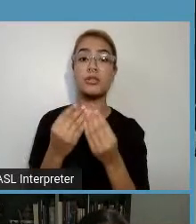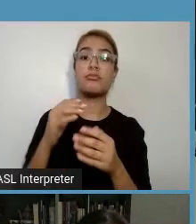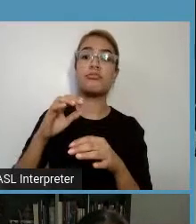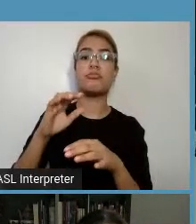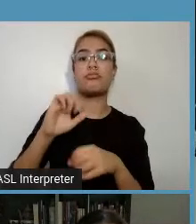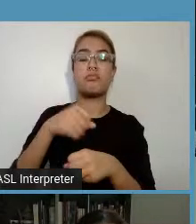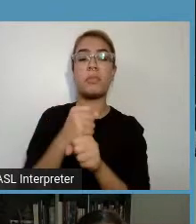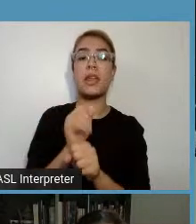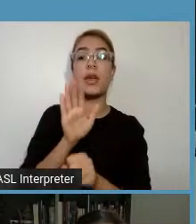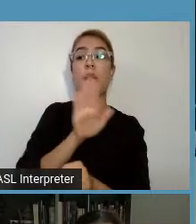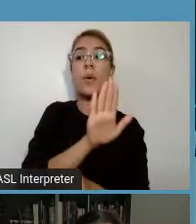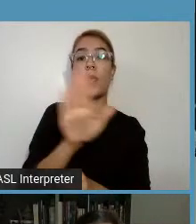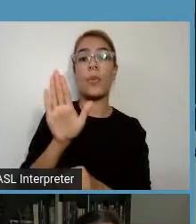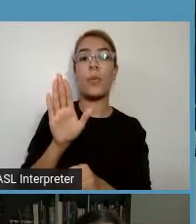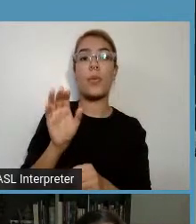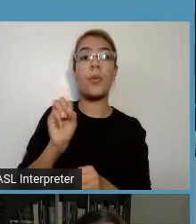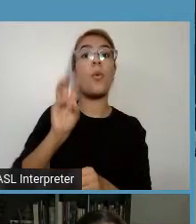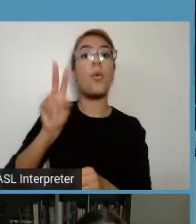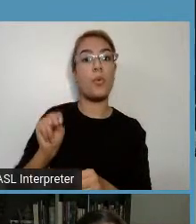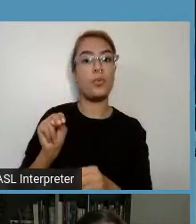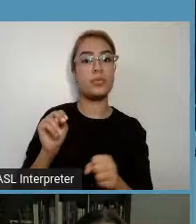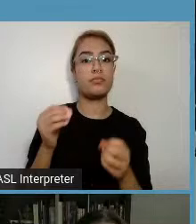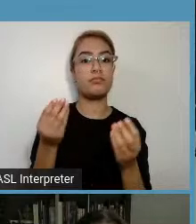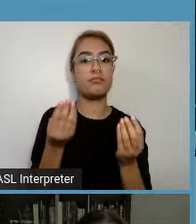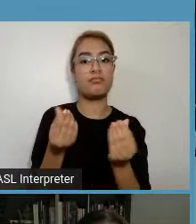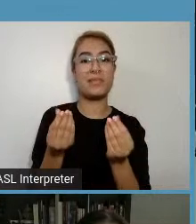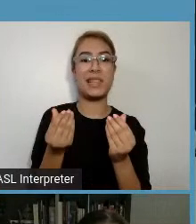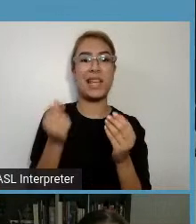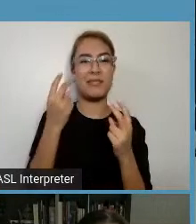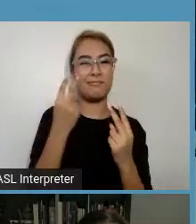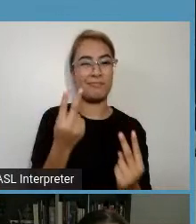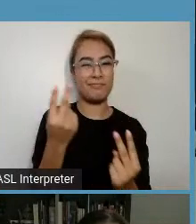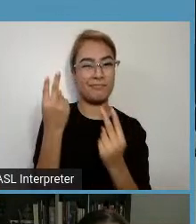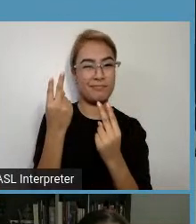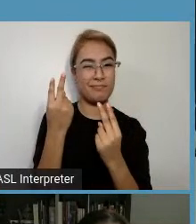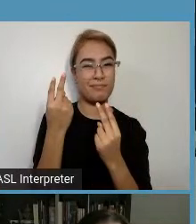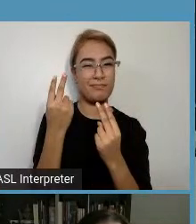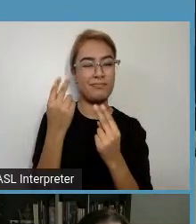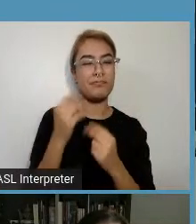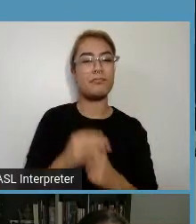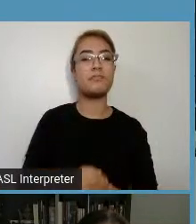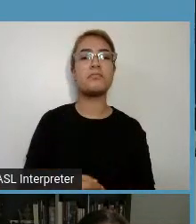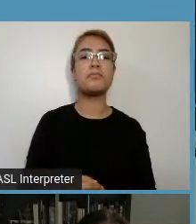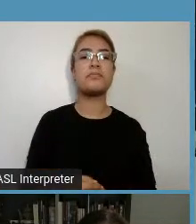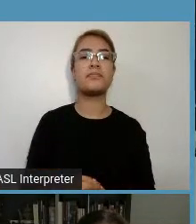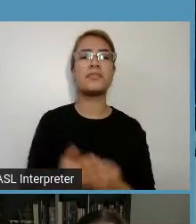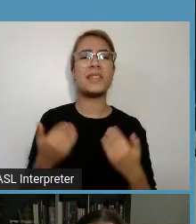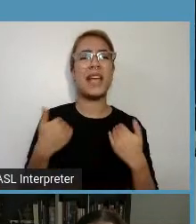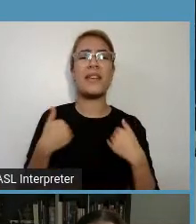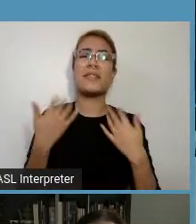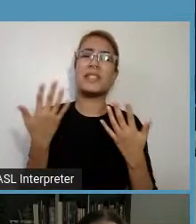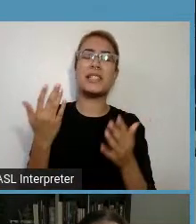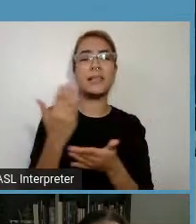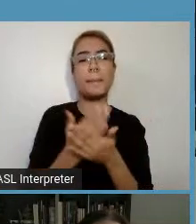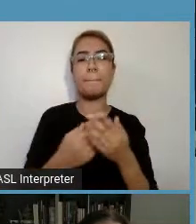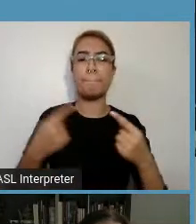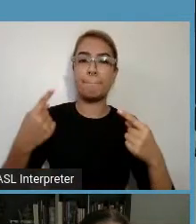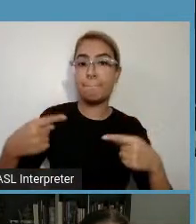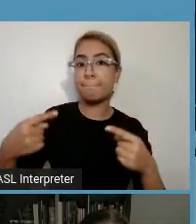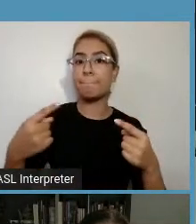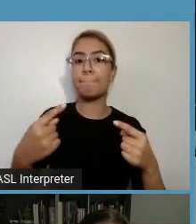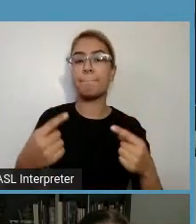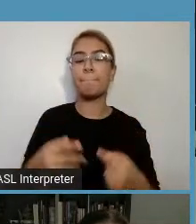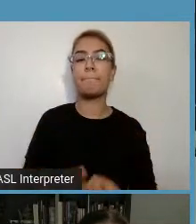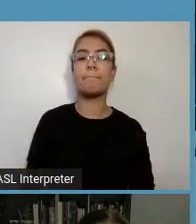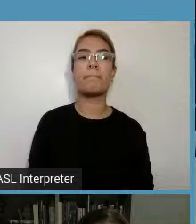land acknowledgements. And in some ways, that has caused a lot of controversy. We're going to